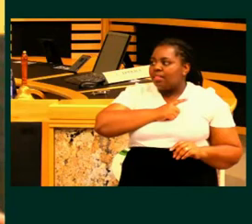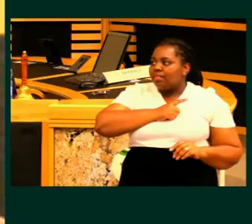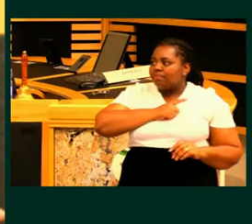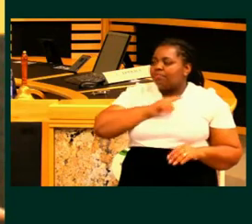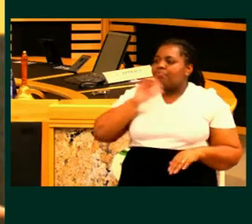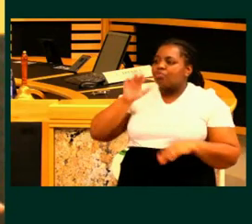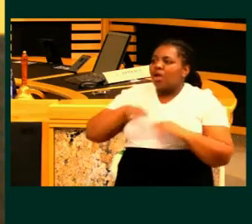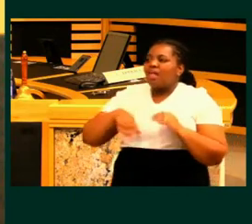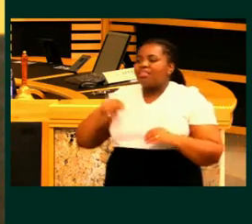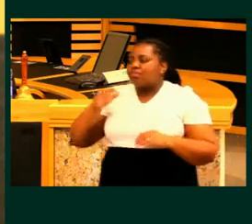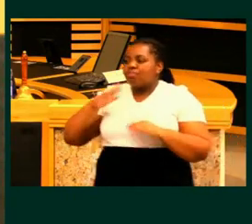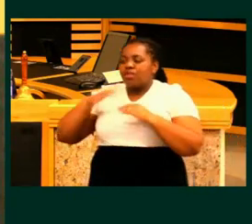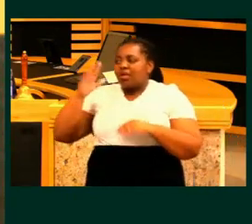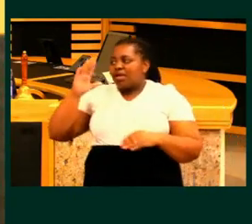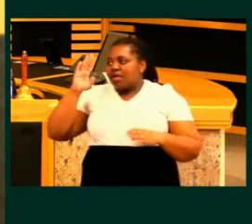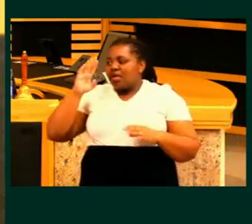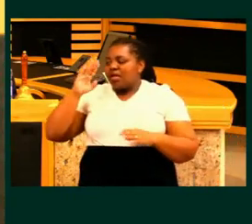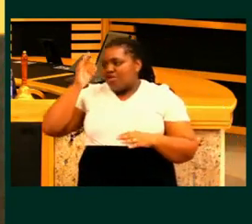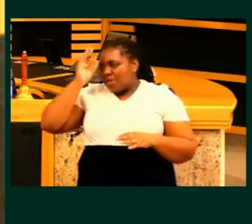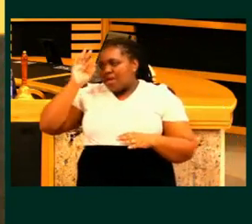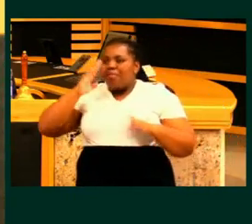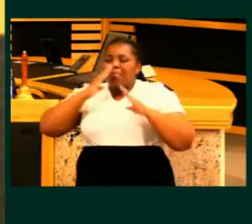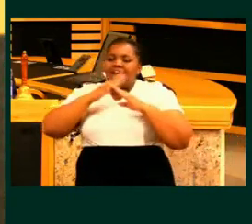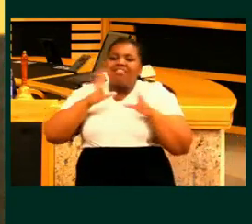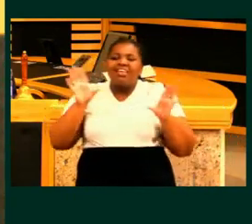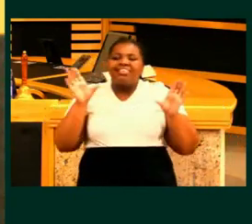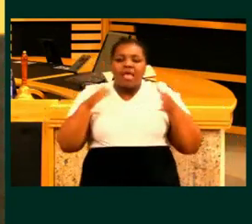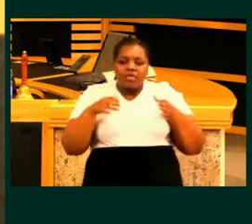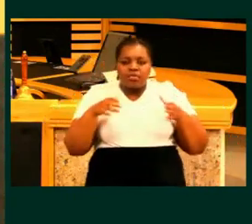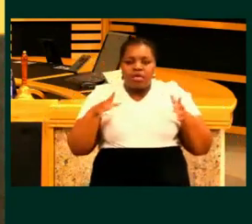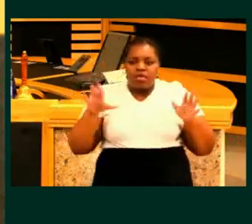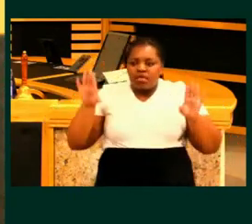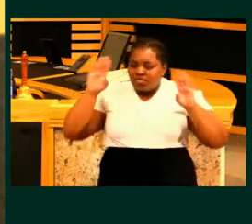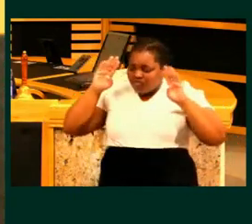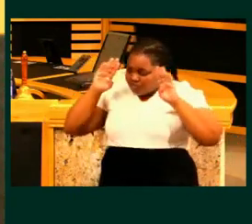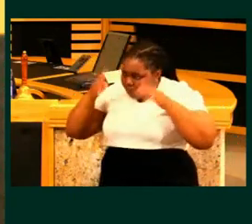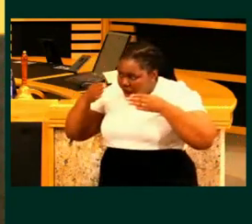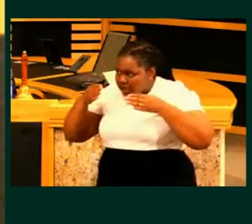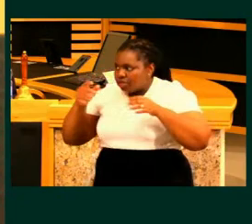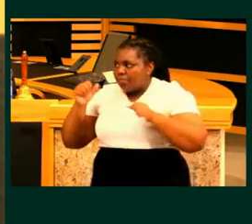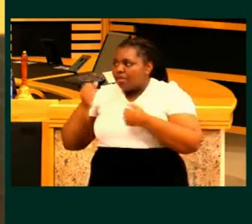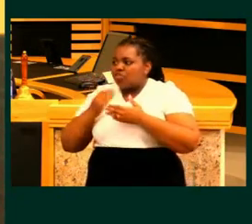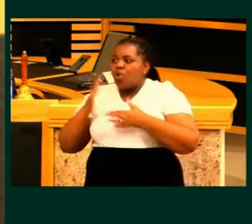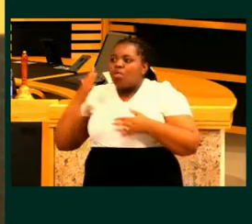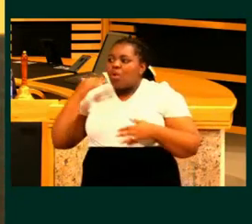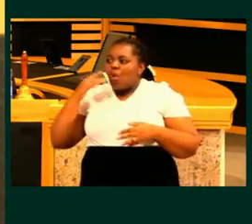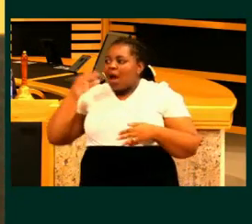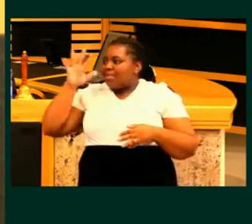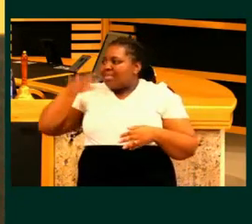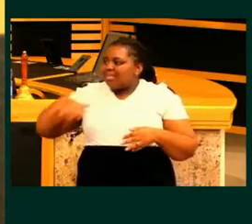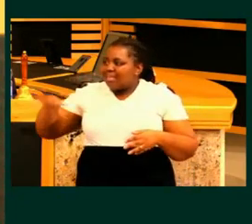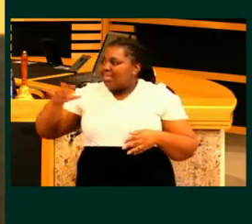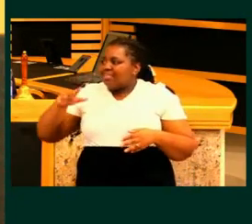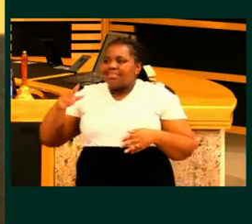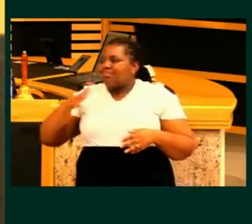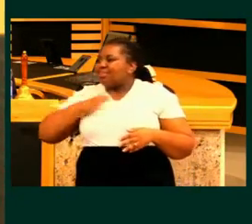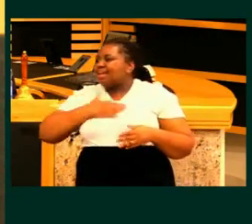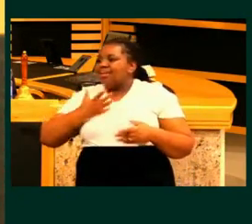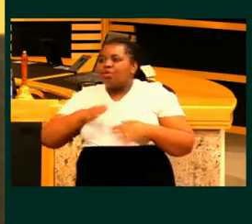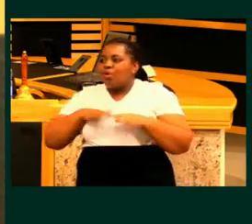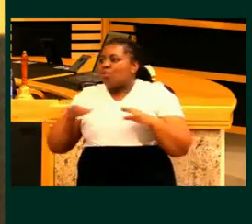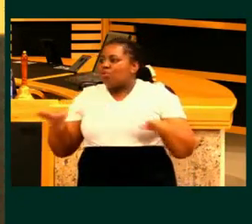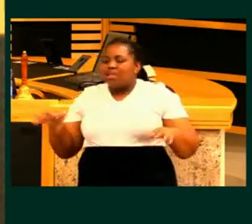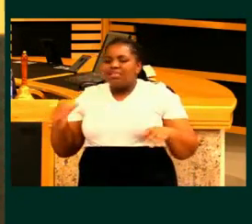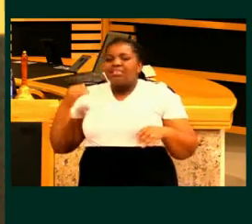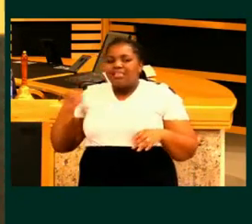government a private sector focus is to sustain those white areas whether you like it or not it's happening as